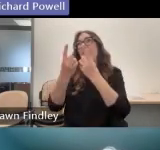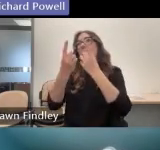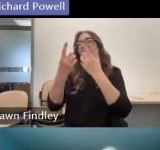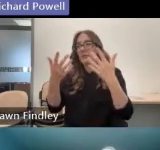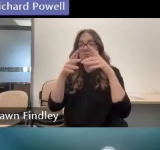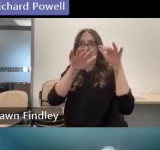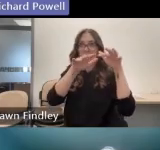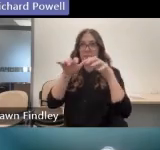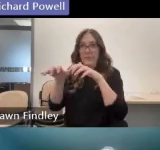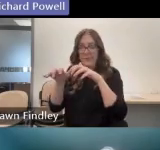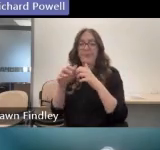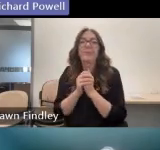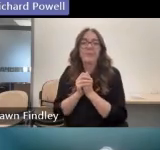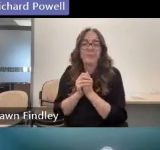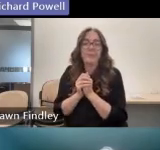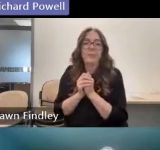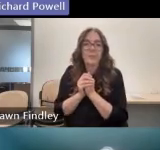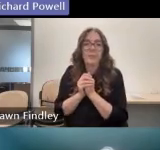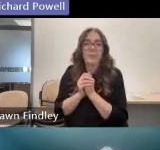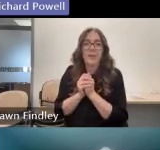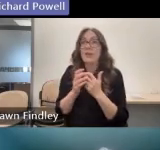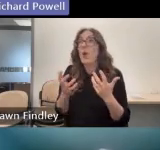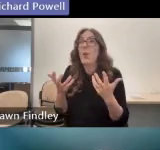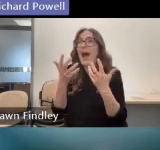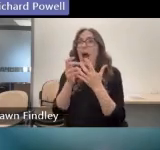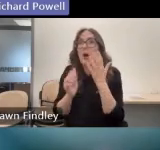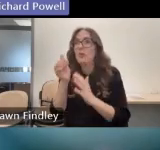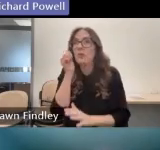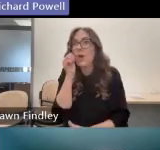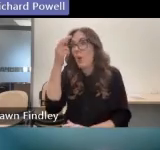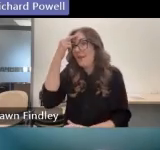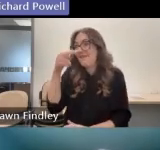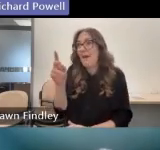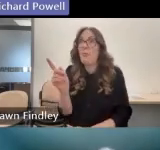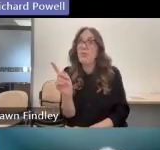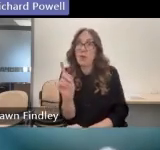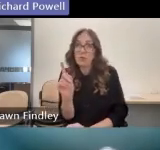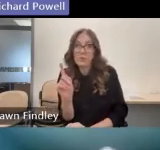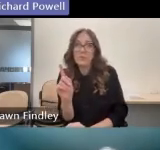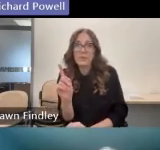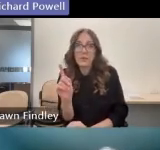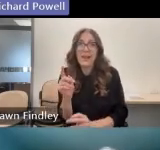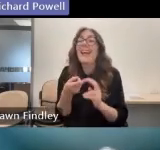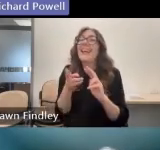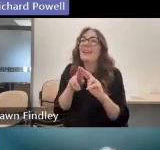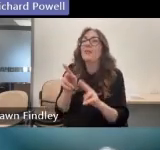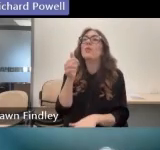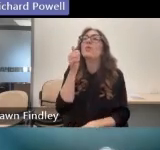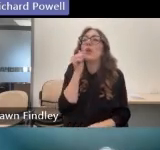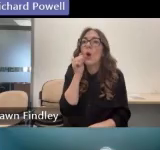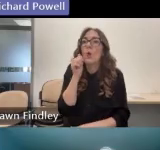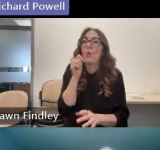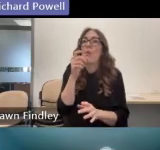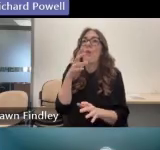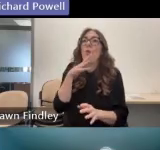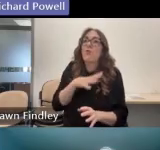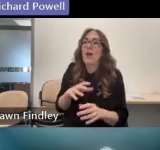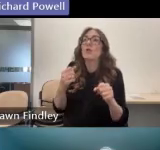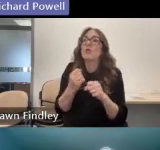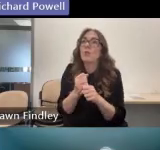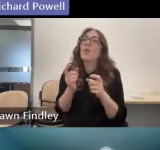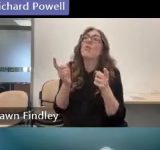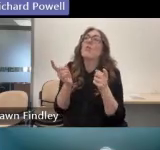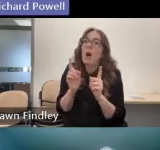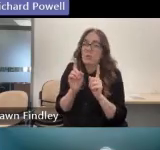So how do we know what that setting is called? Well, if you know what it does, if you know what you want to do, the